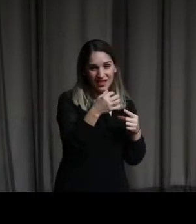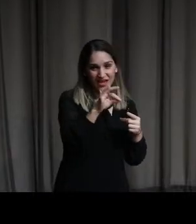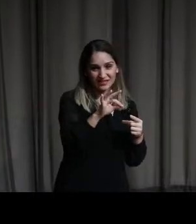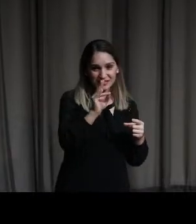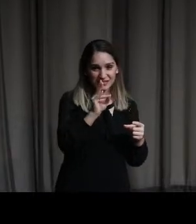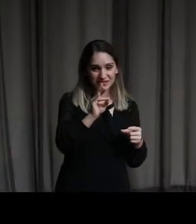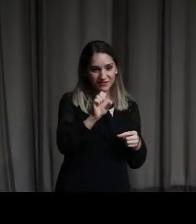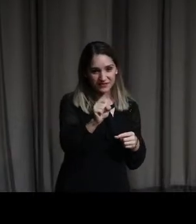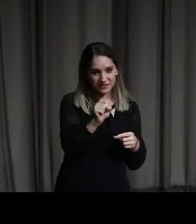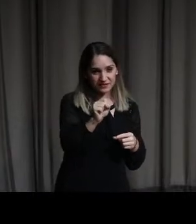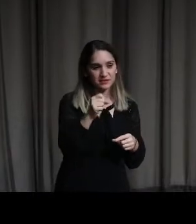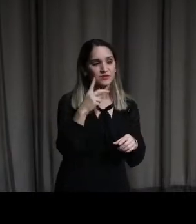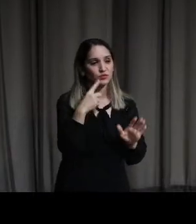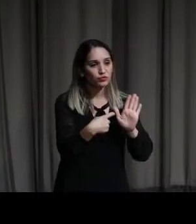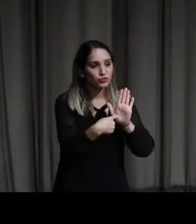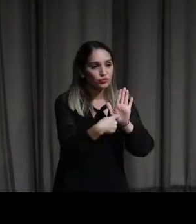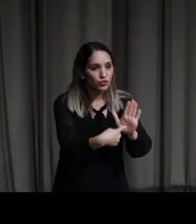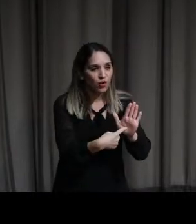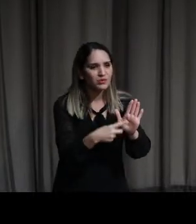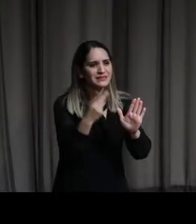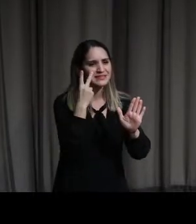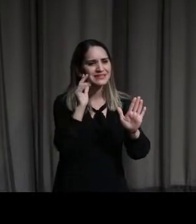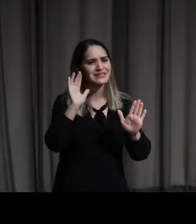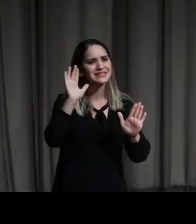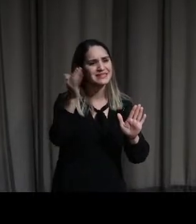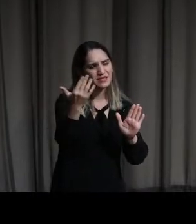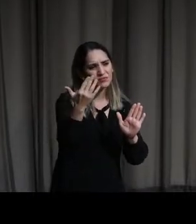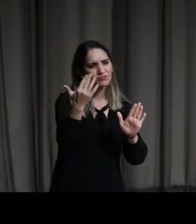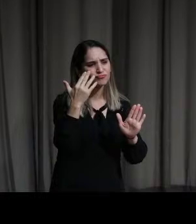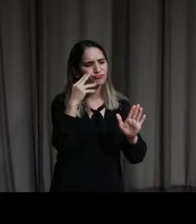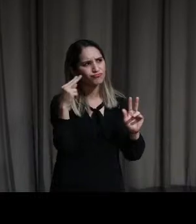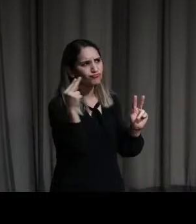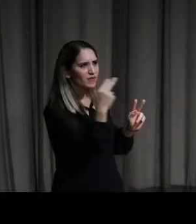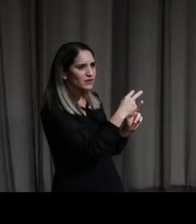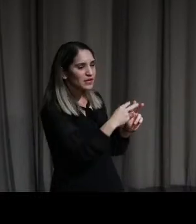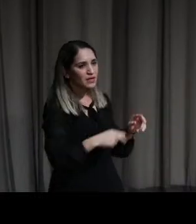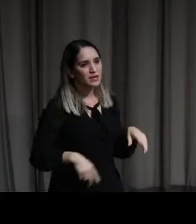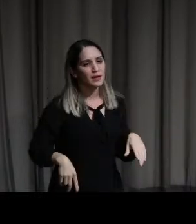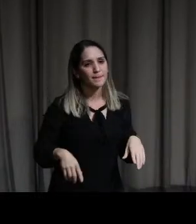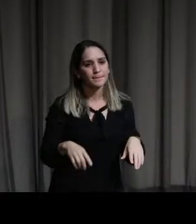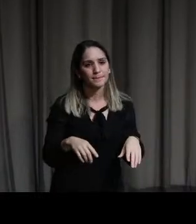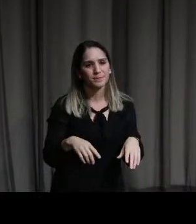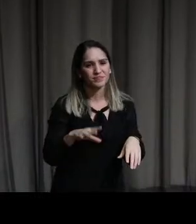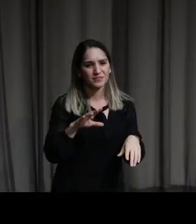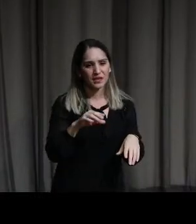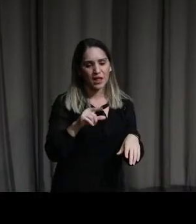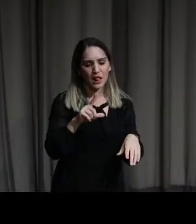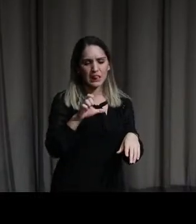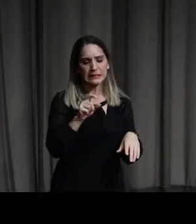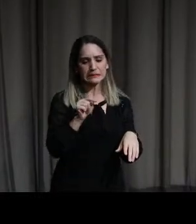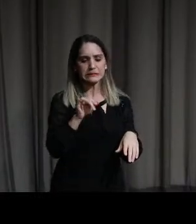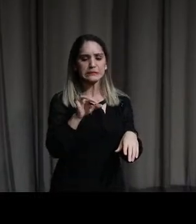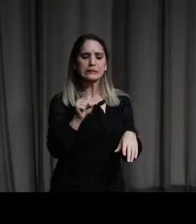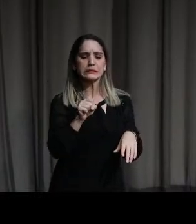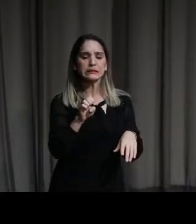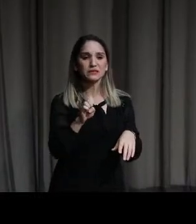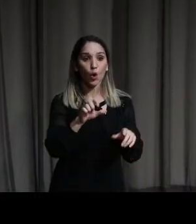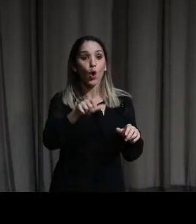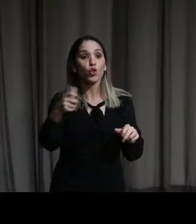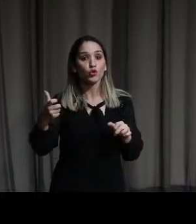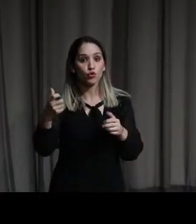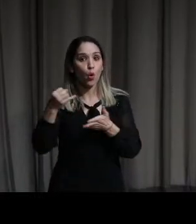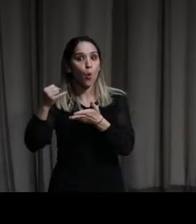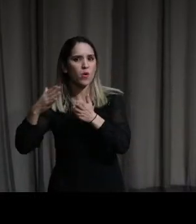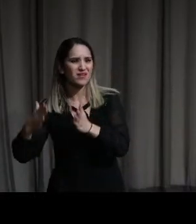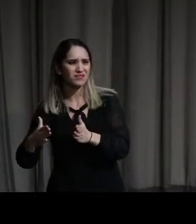showed, and this one, there seems to be reference also to like Matisse and maybe Gauguin. What was his awareness of those artists?